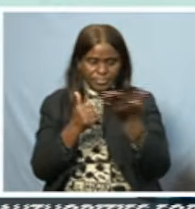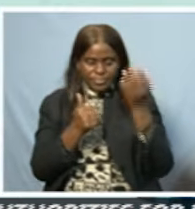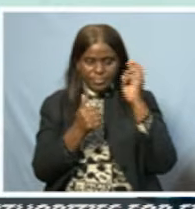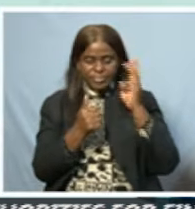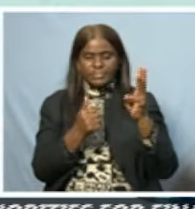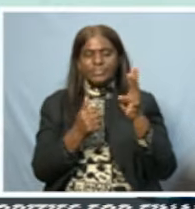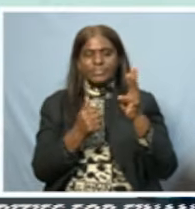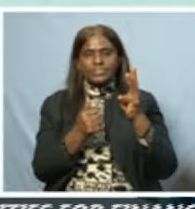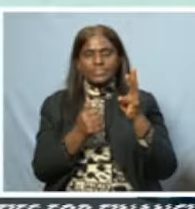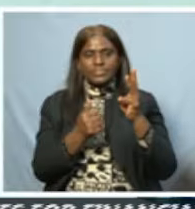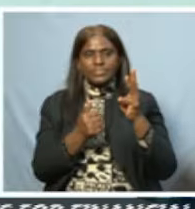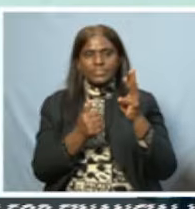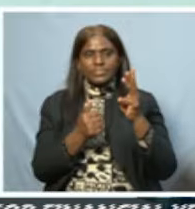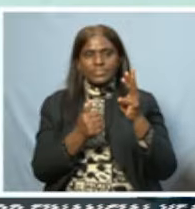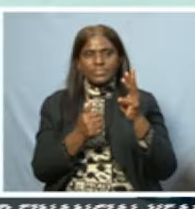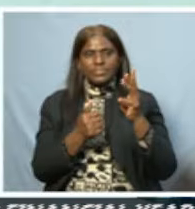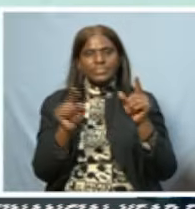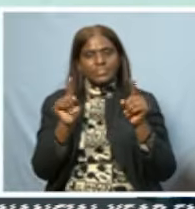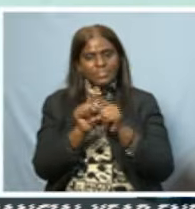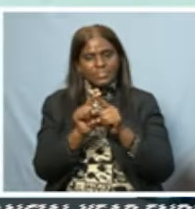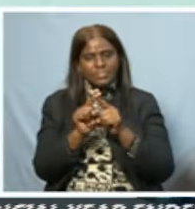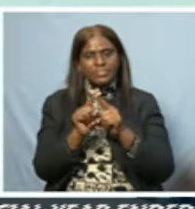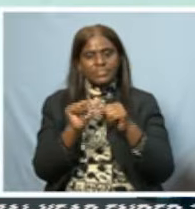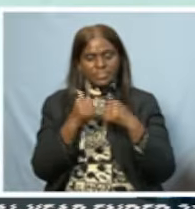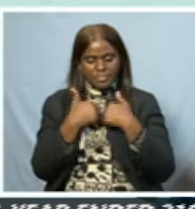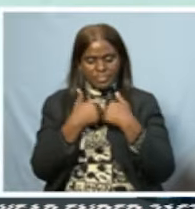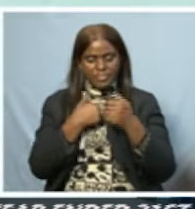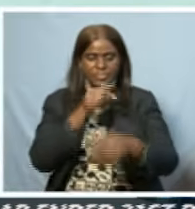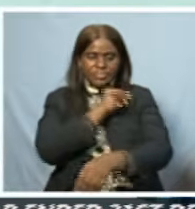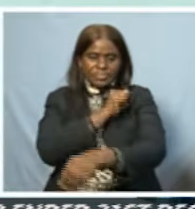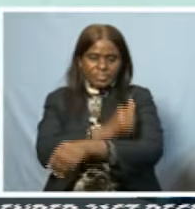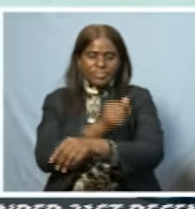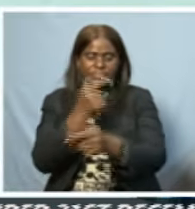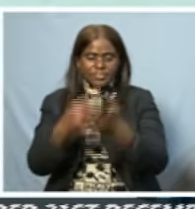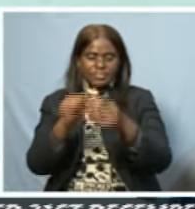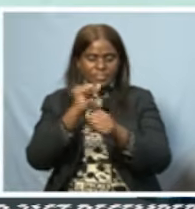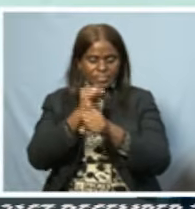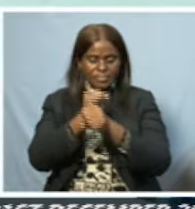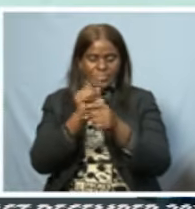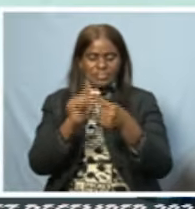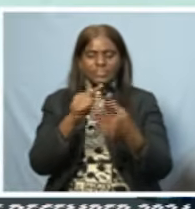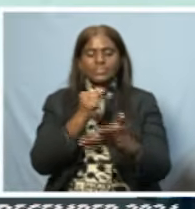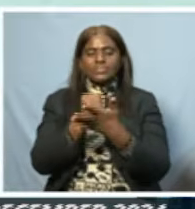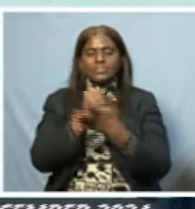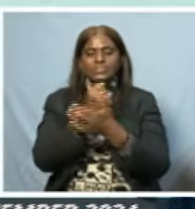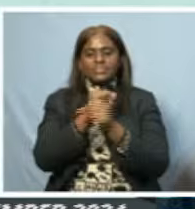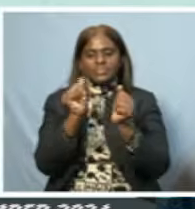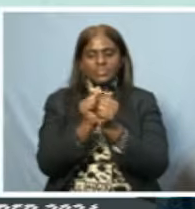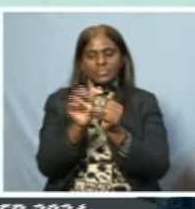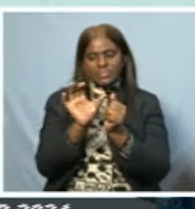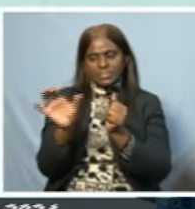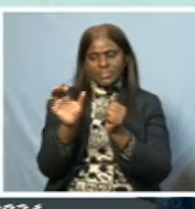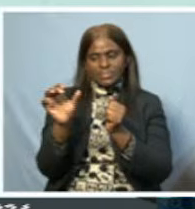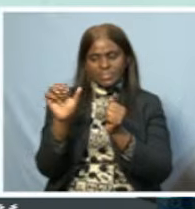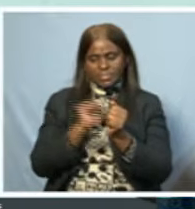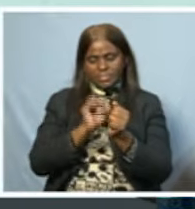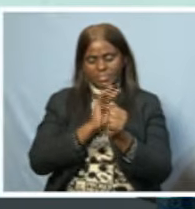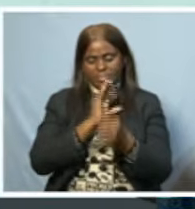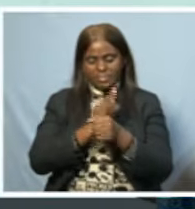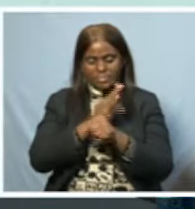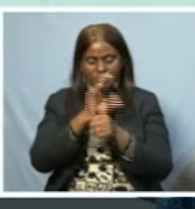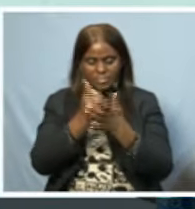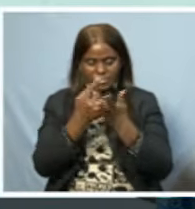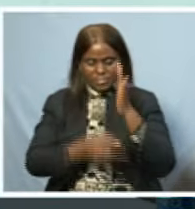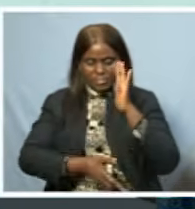be and we have that authority or mandate to deal with Division 3 staff. So once this